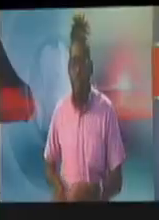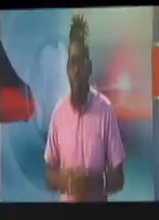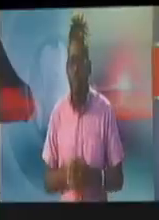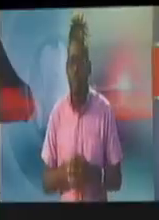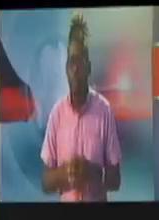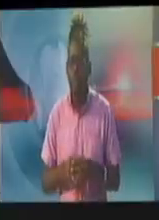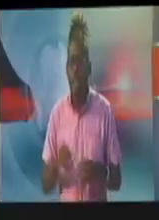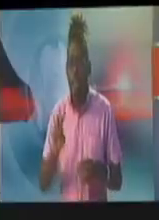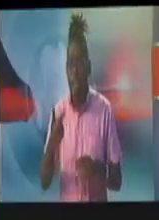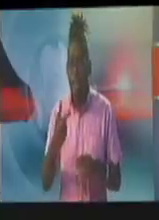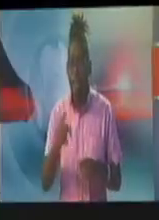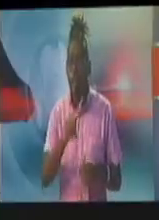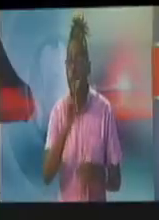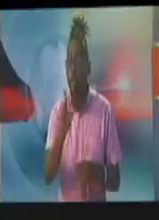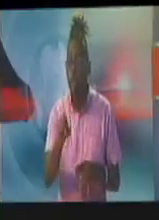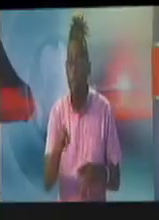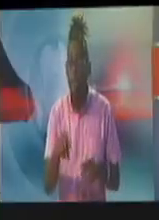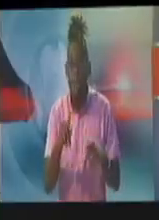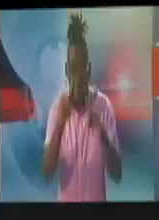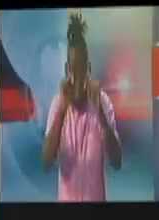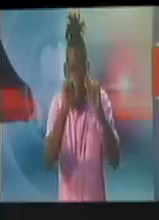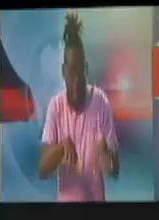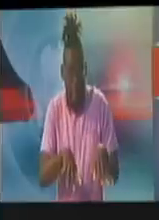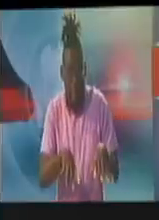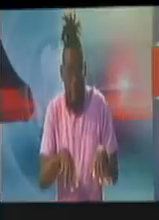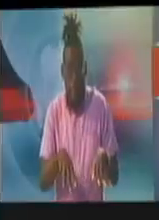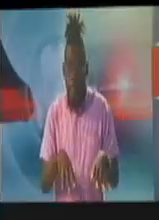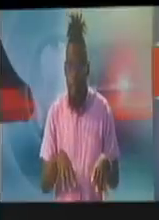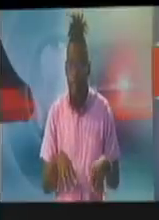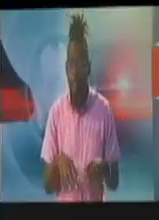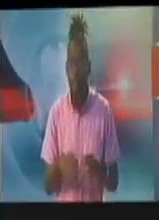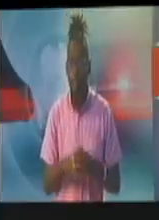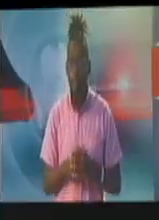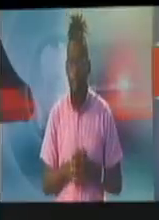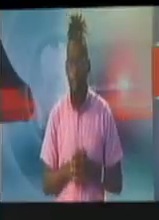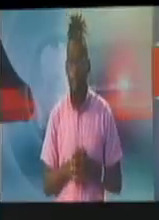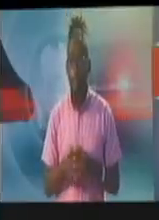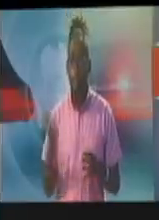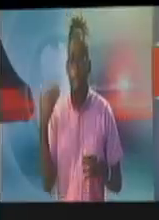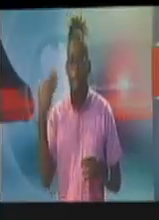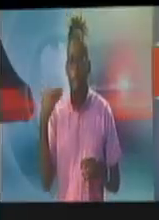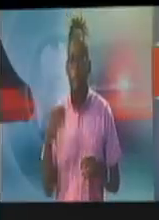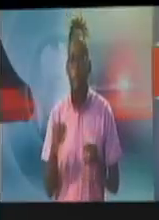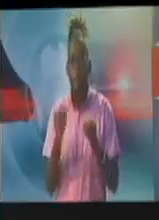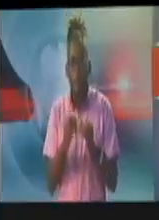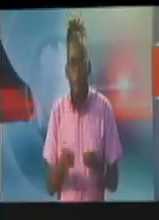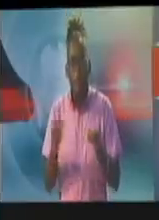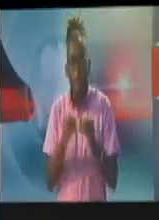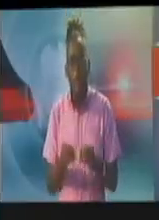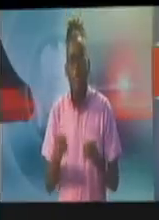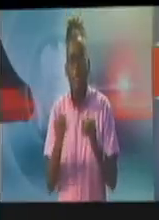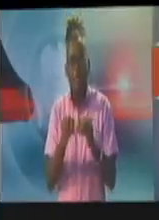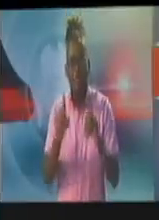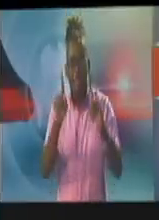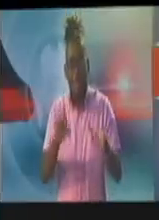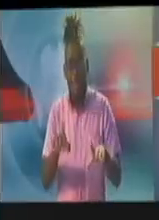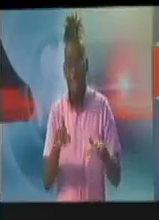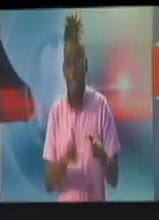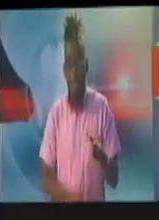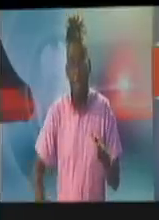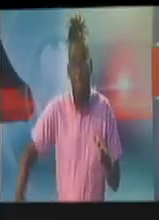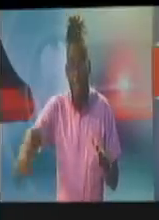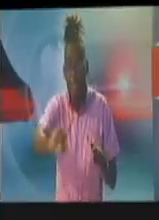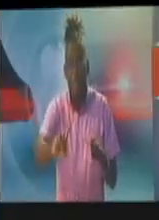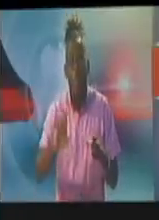to testing. You have indicated that you will be ramping up testing even further next week. Just to draw reference